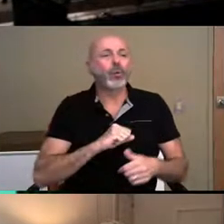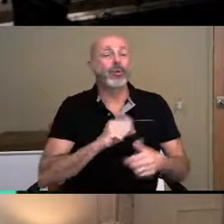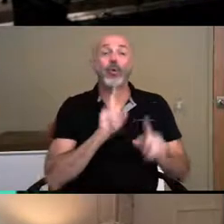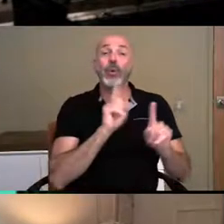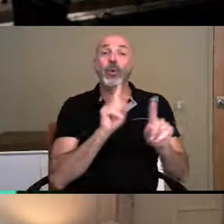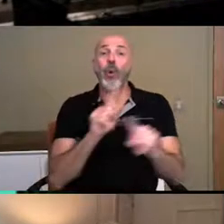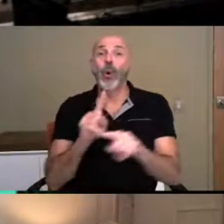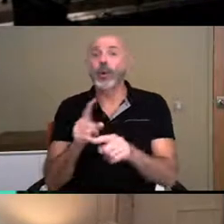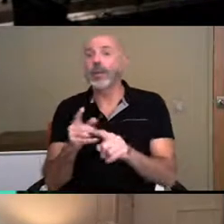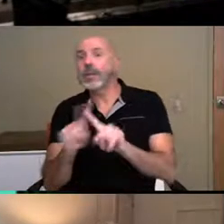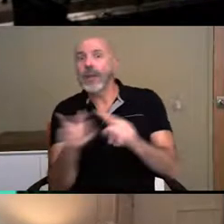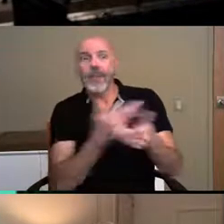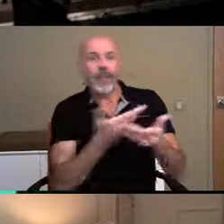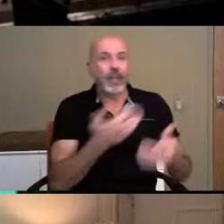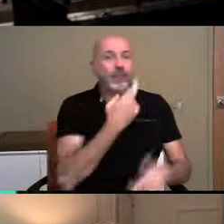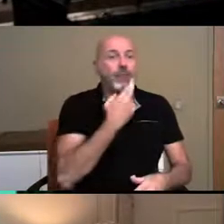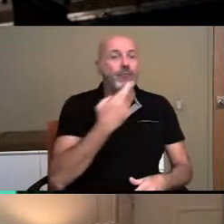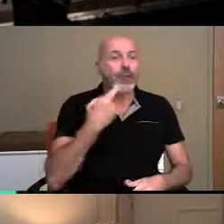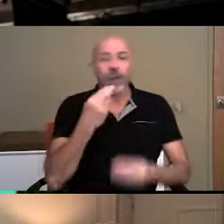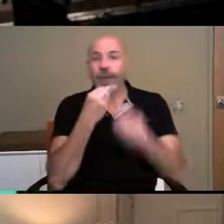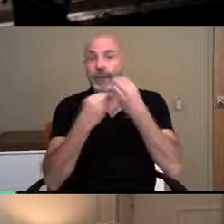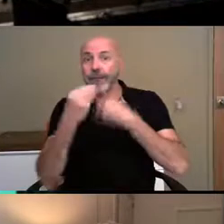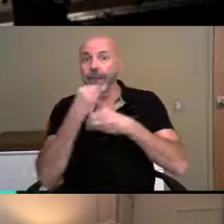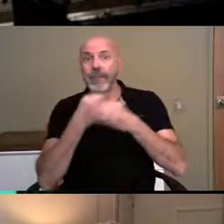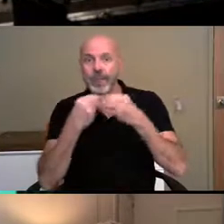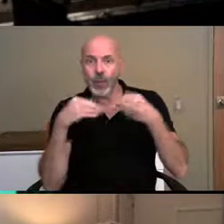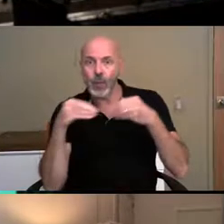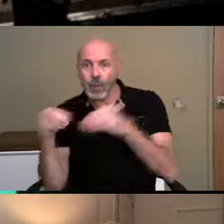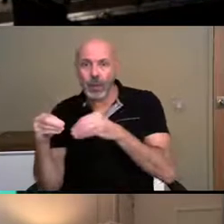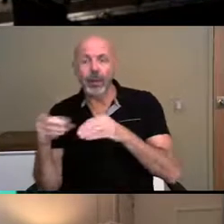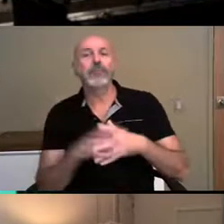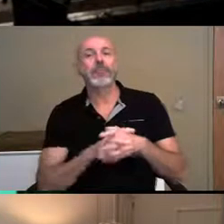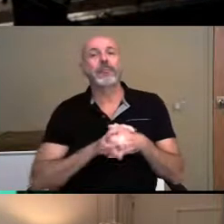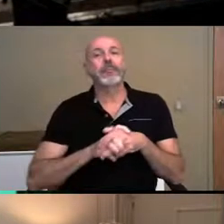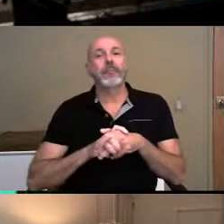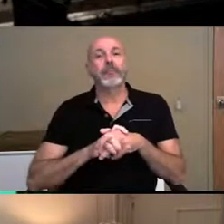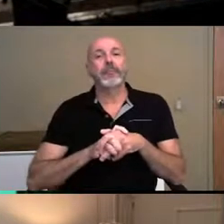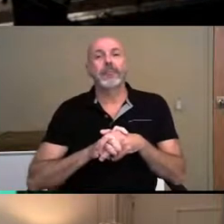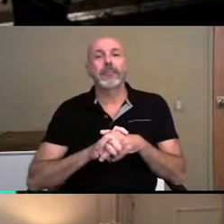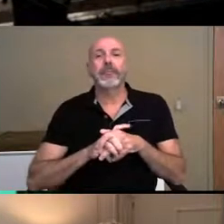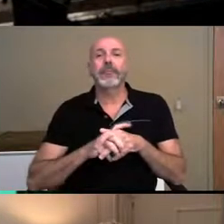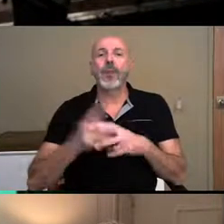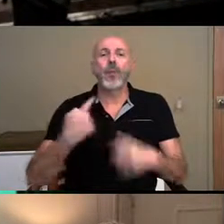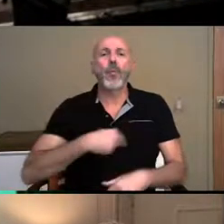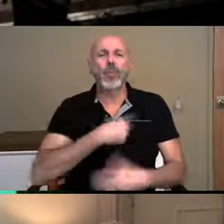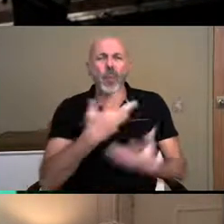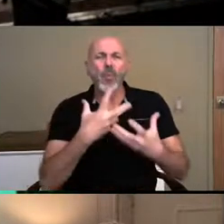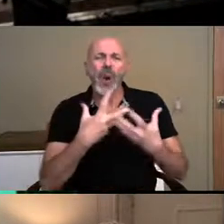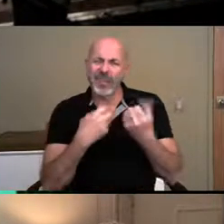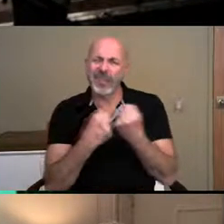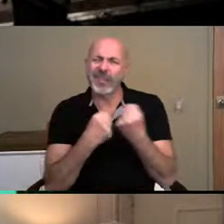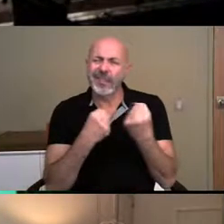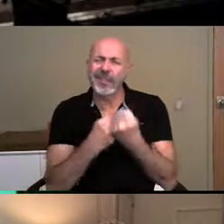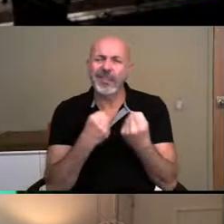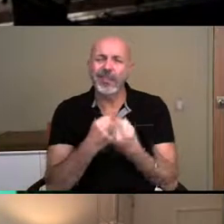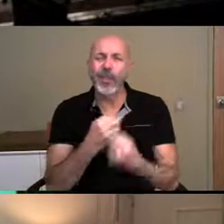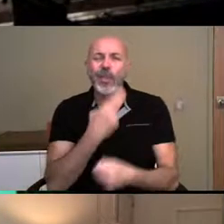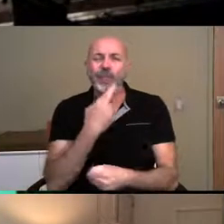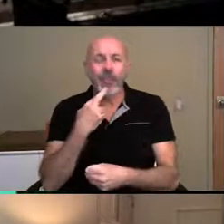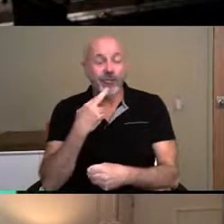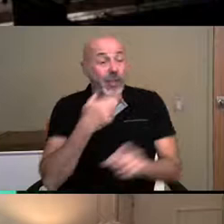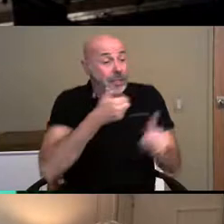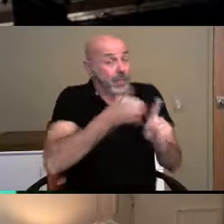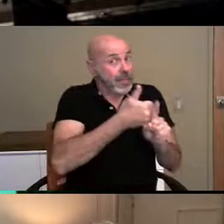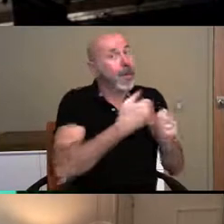the restaurants in the Pride food court. And we want to support the restaurants that support Pride.